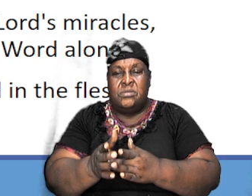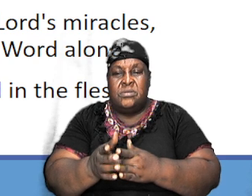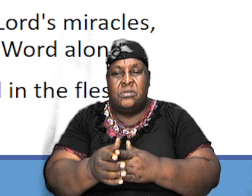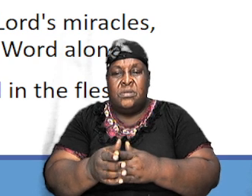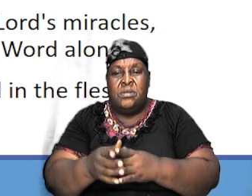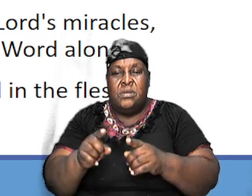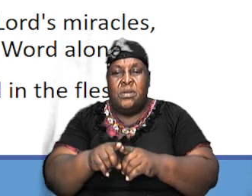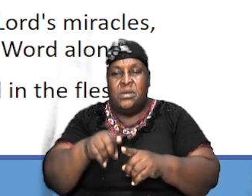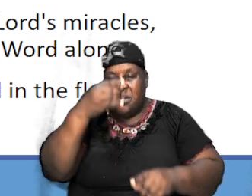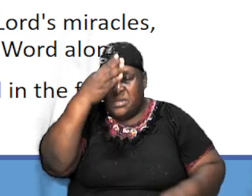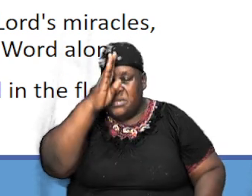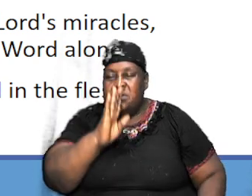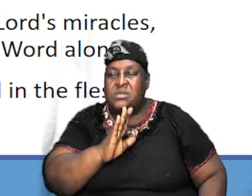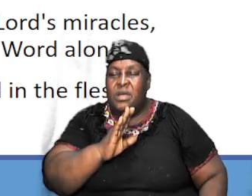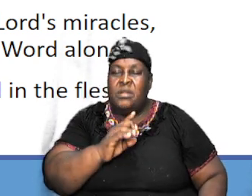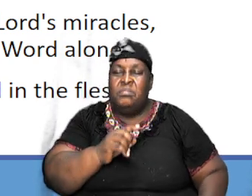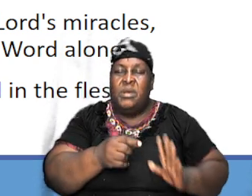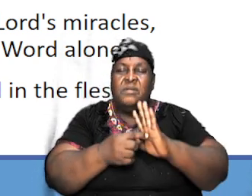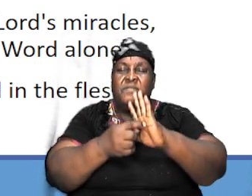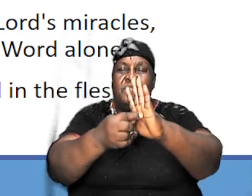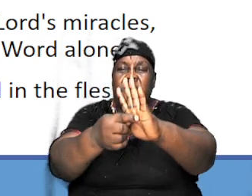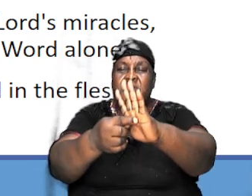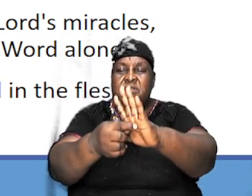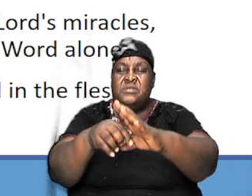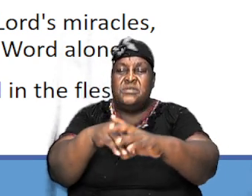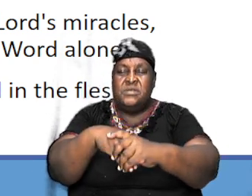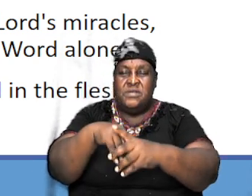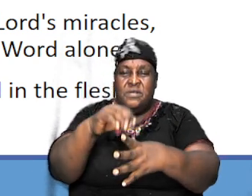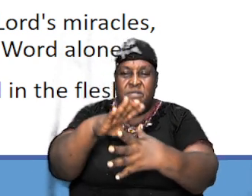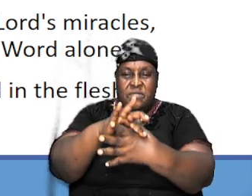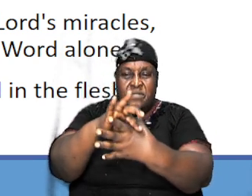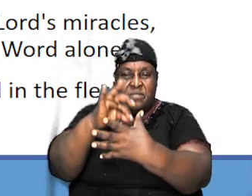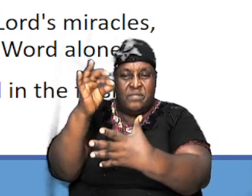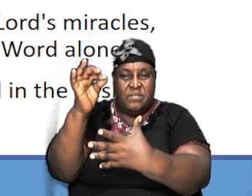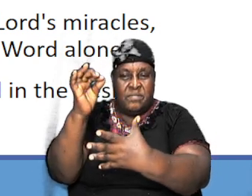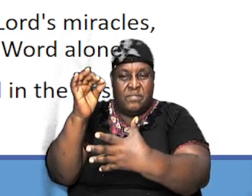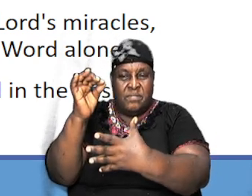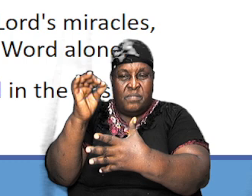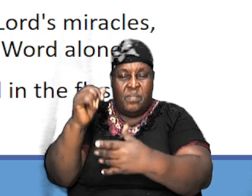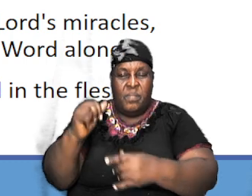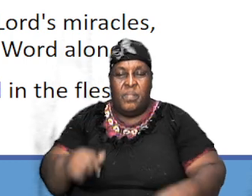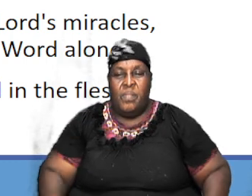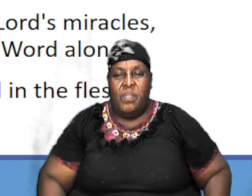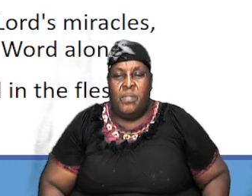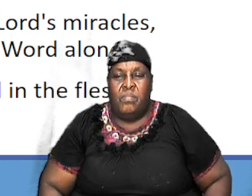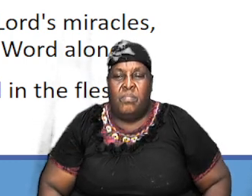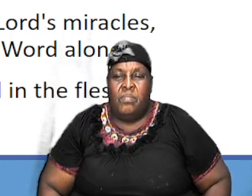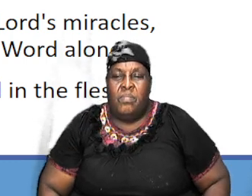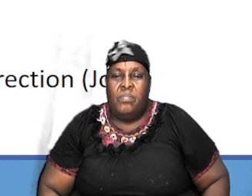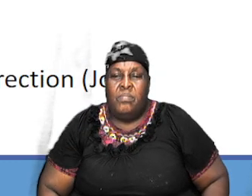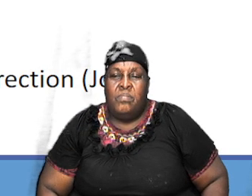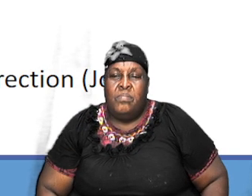as God manifested in the flesh. Alright, next slide.